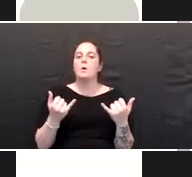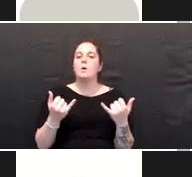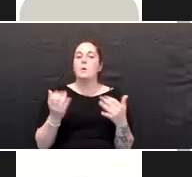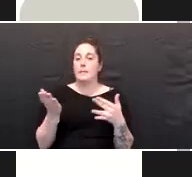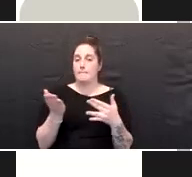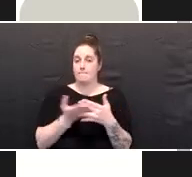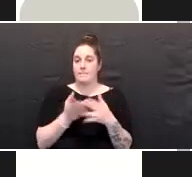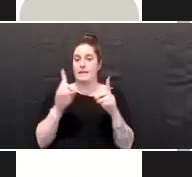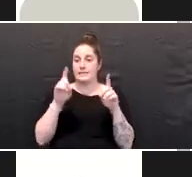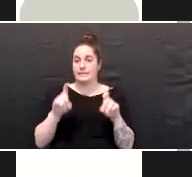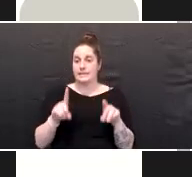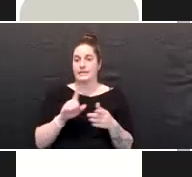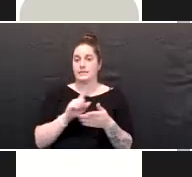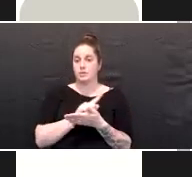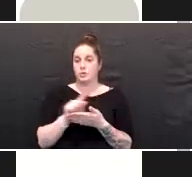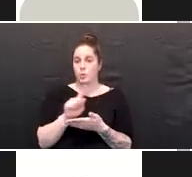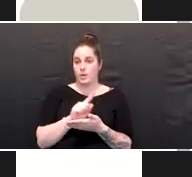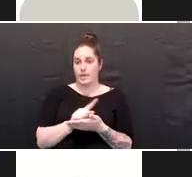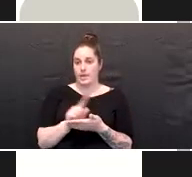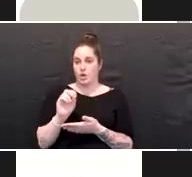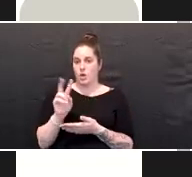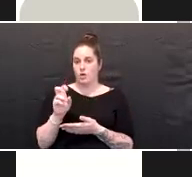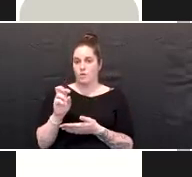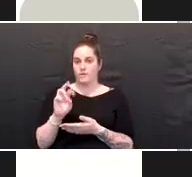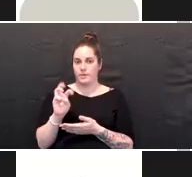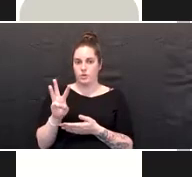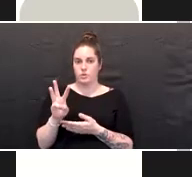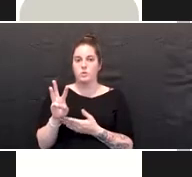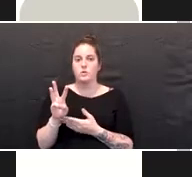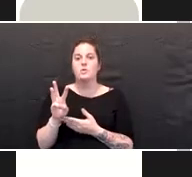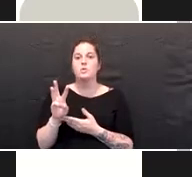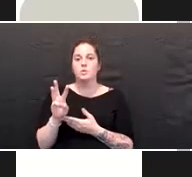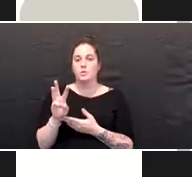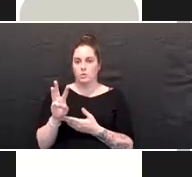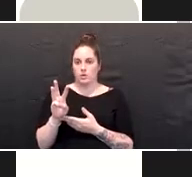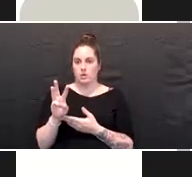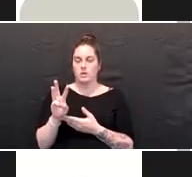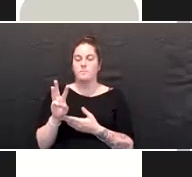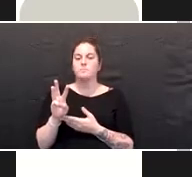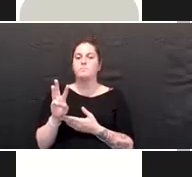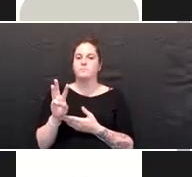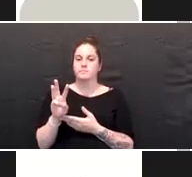midterm week overview. Okay, so